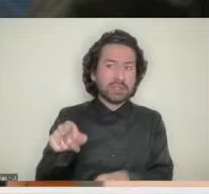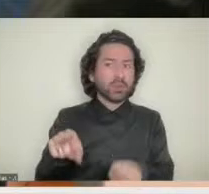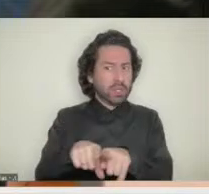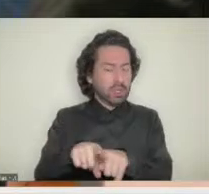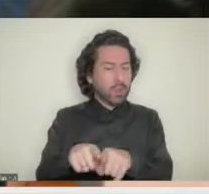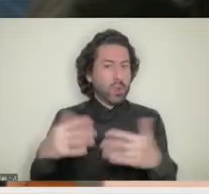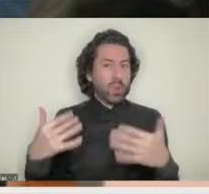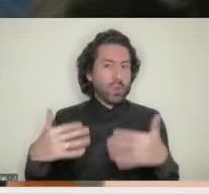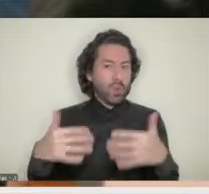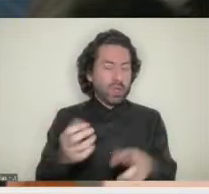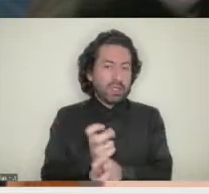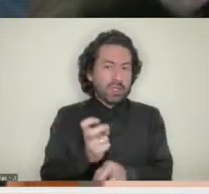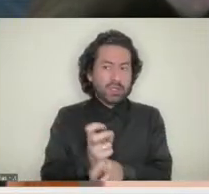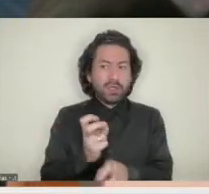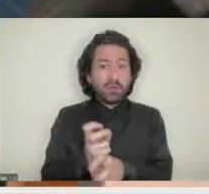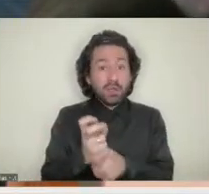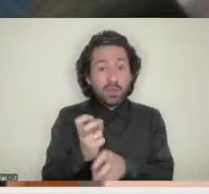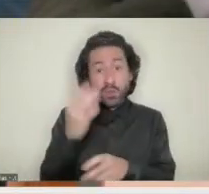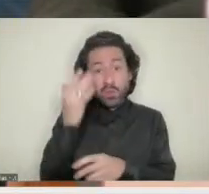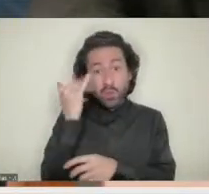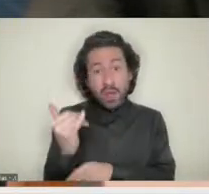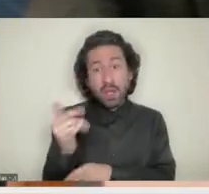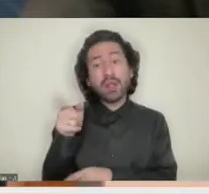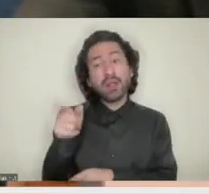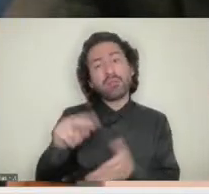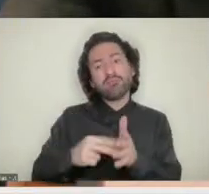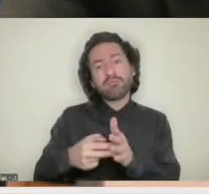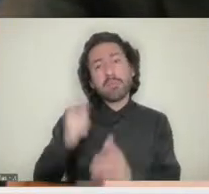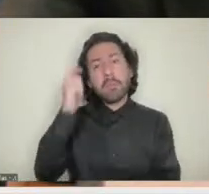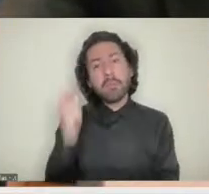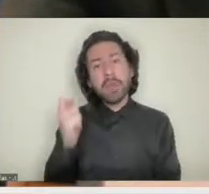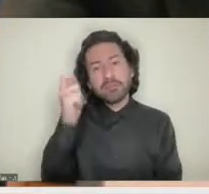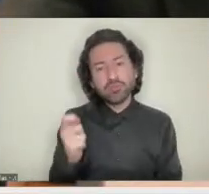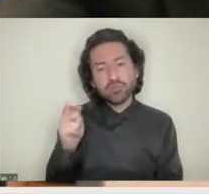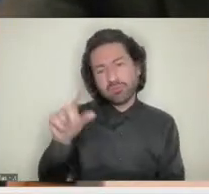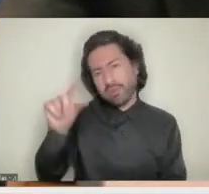case that's quite complex because it generates lower